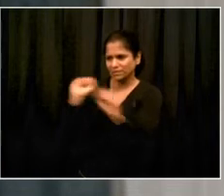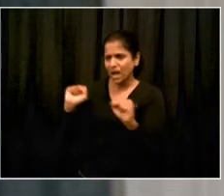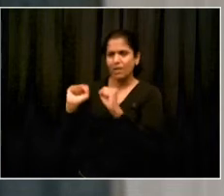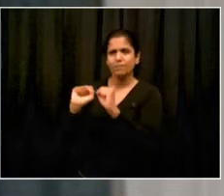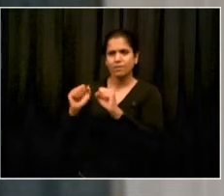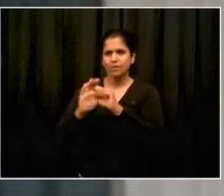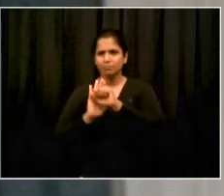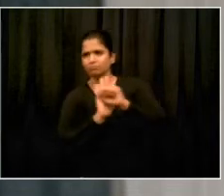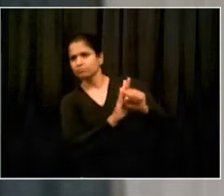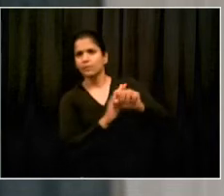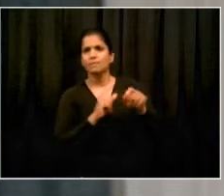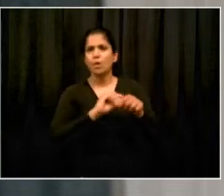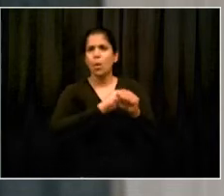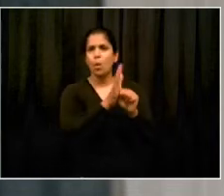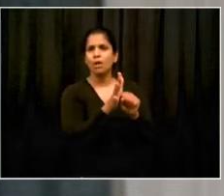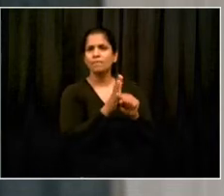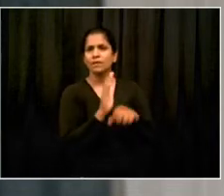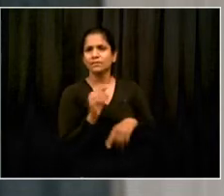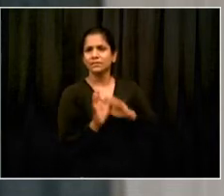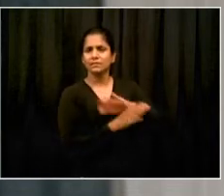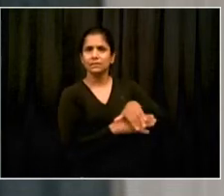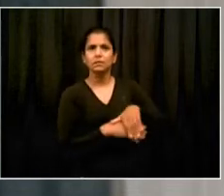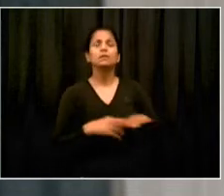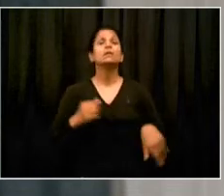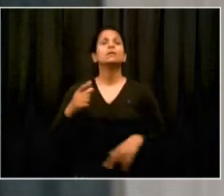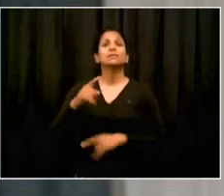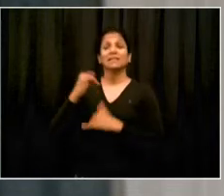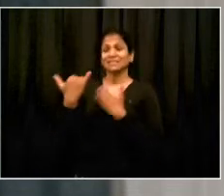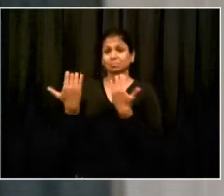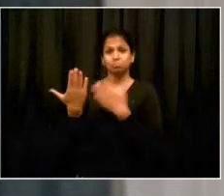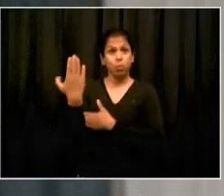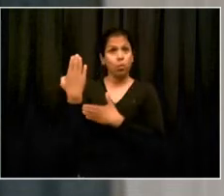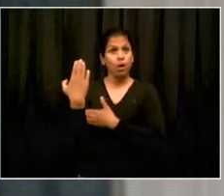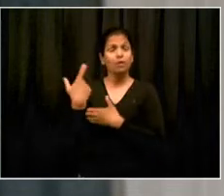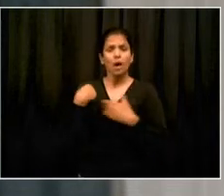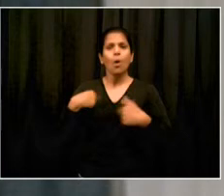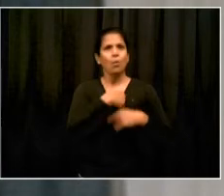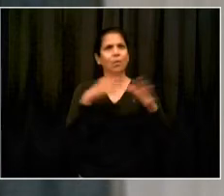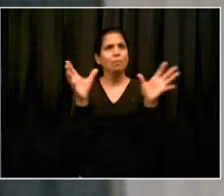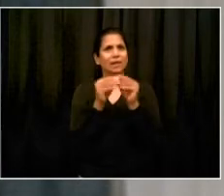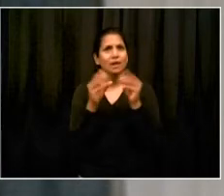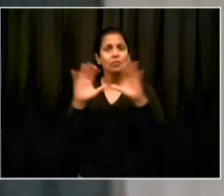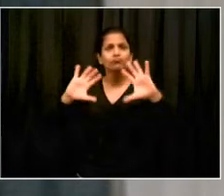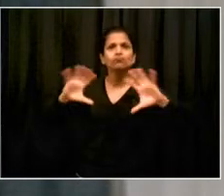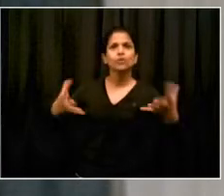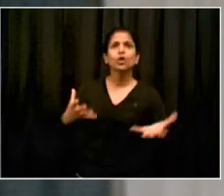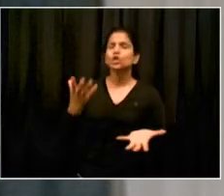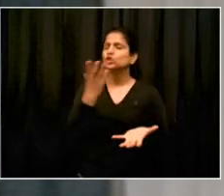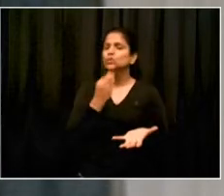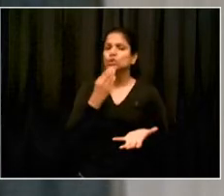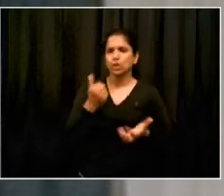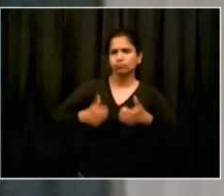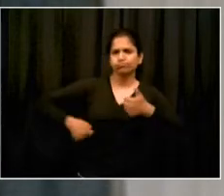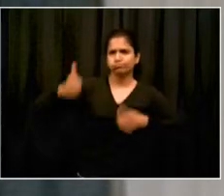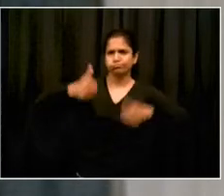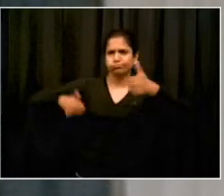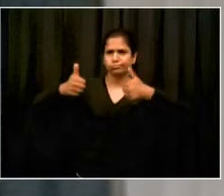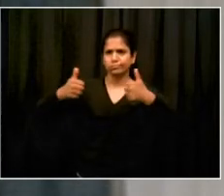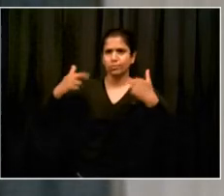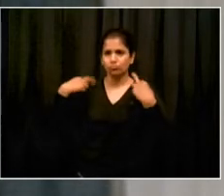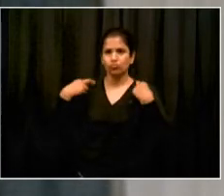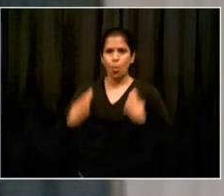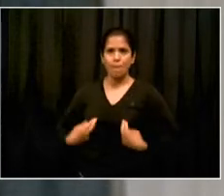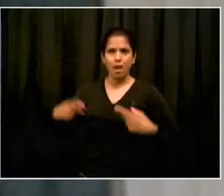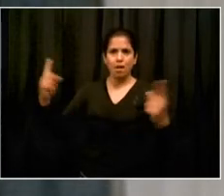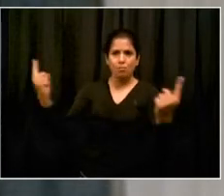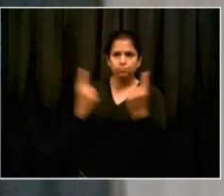leaders about the masks that we were going to fine people, as soon as they understood that what